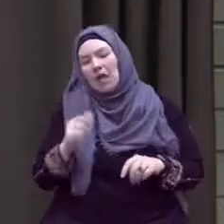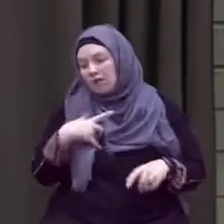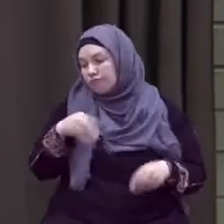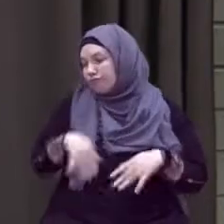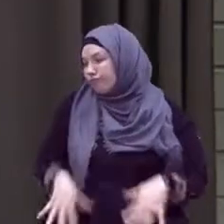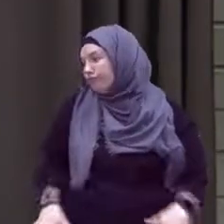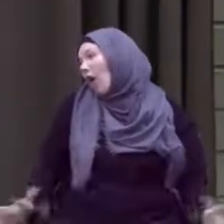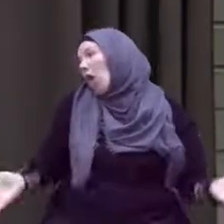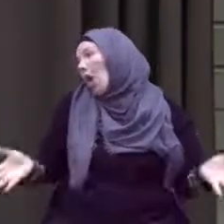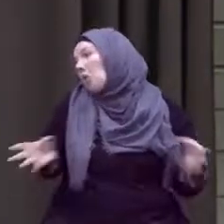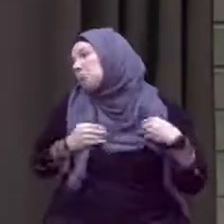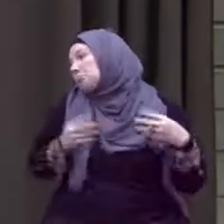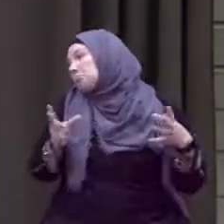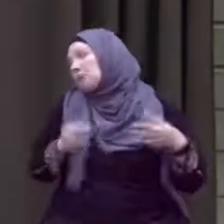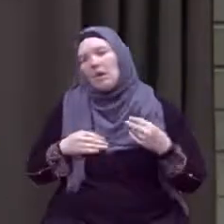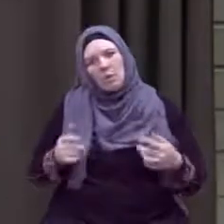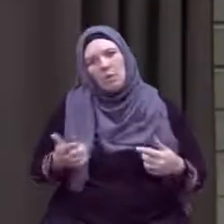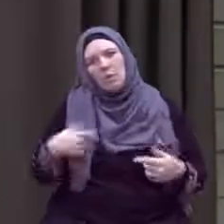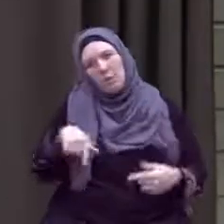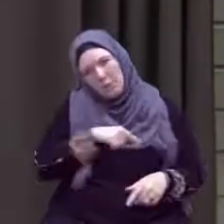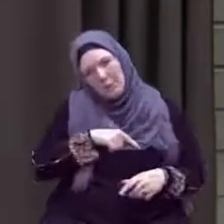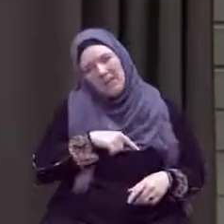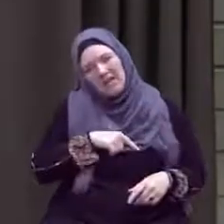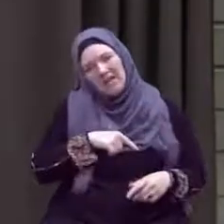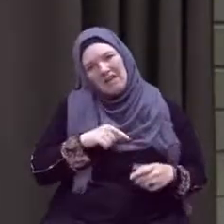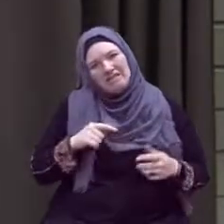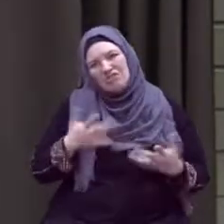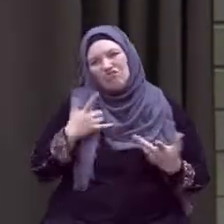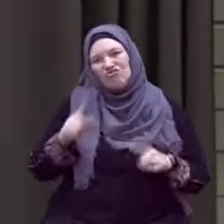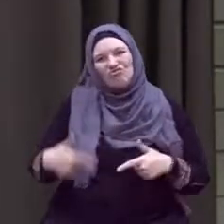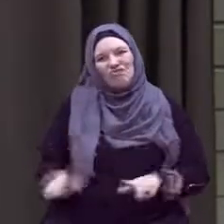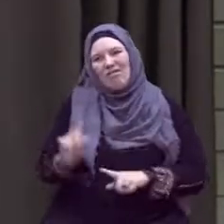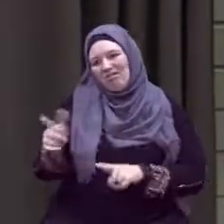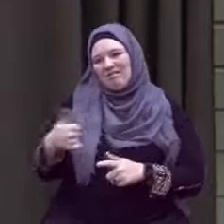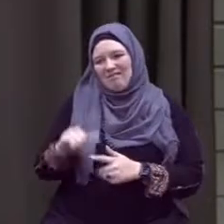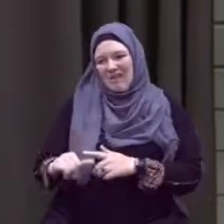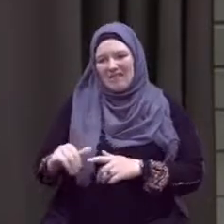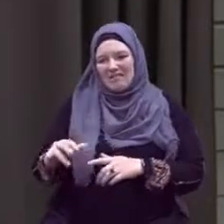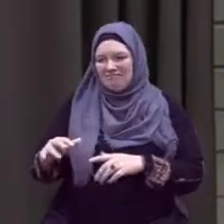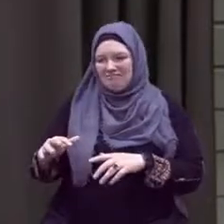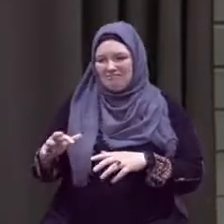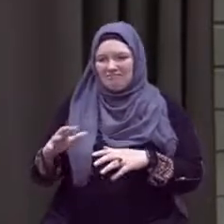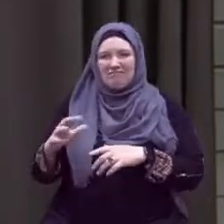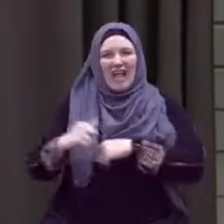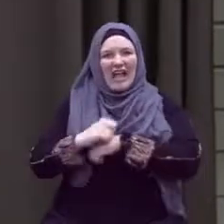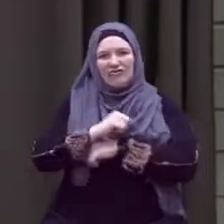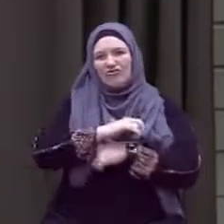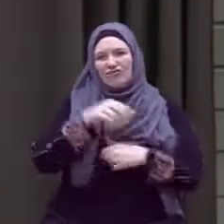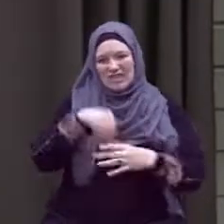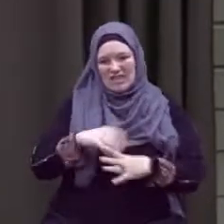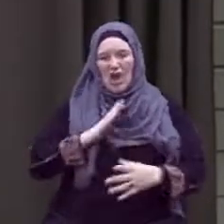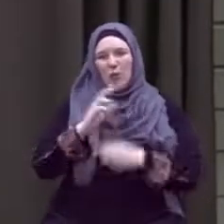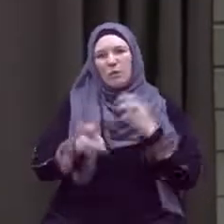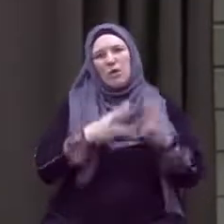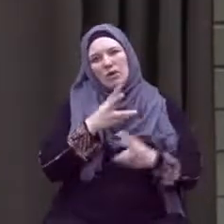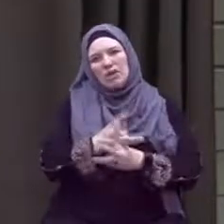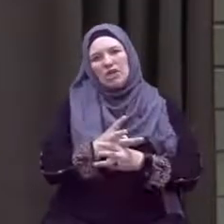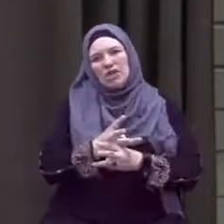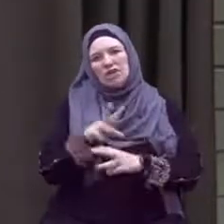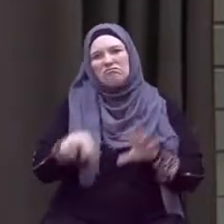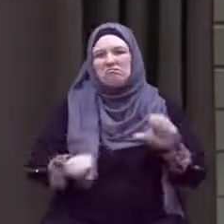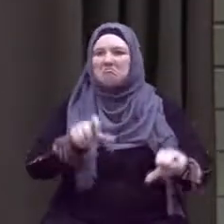We are letting this cancer eat our resources, eat our leaders, eat even